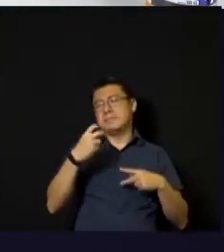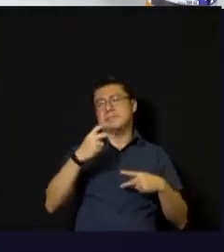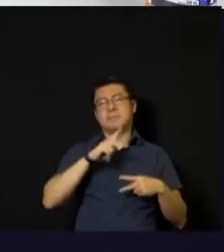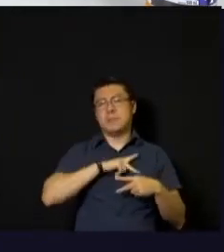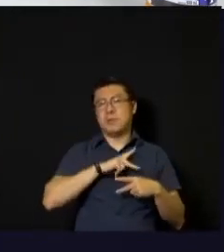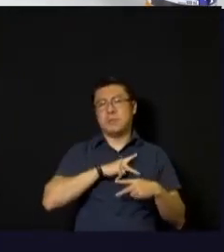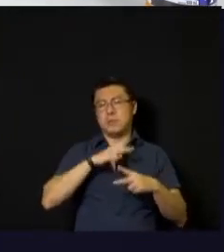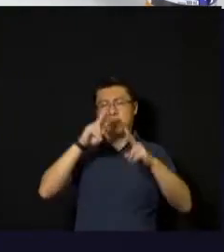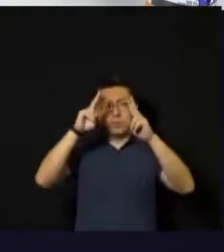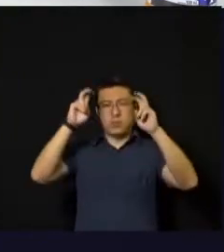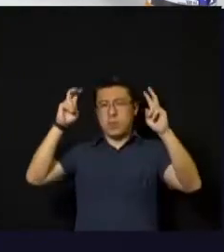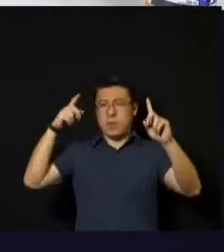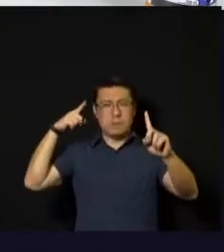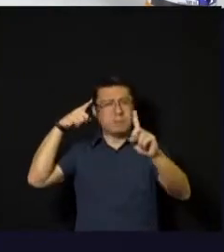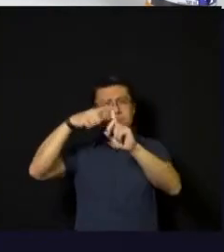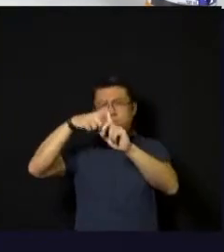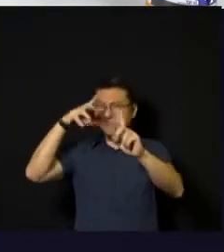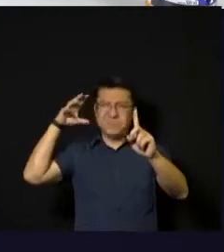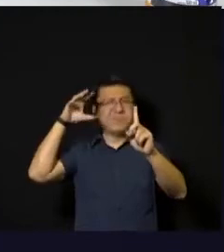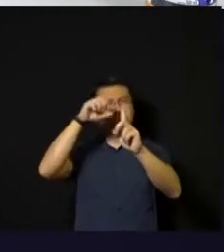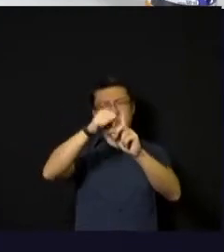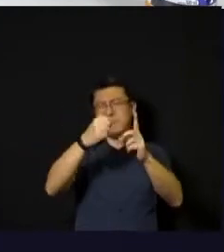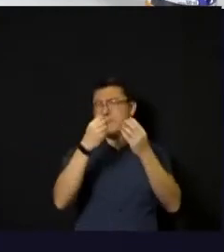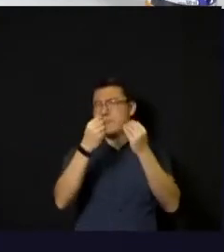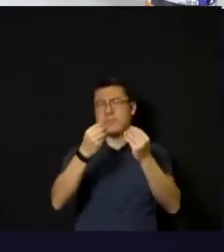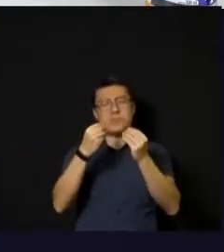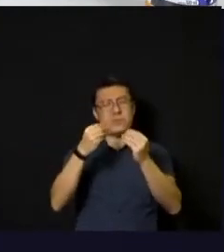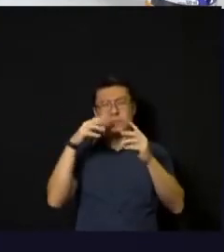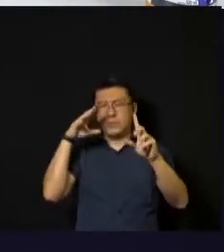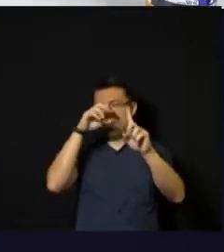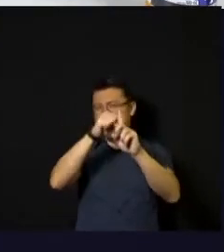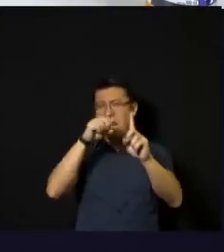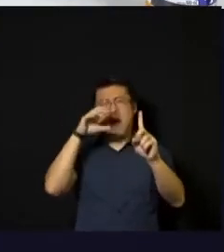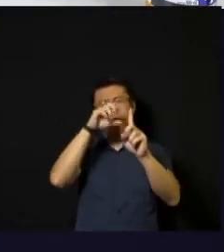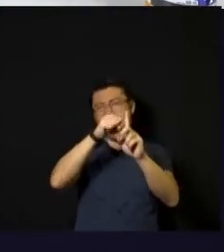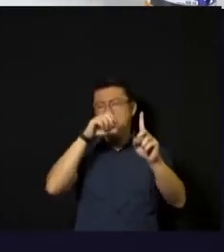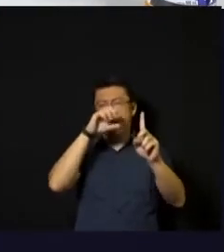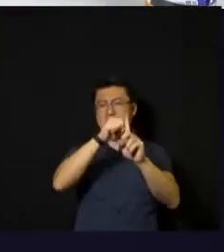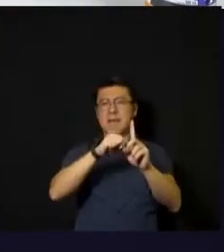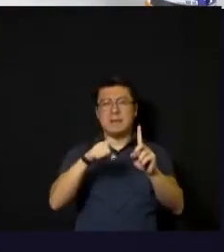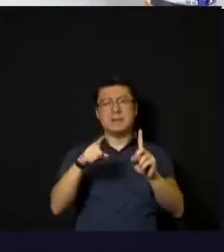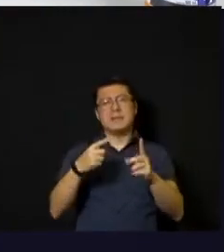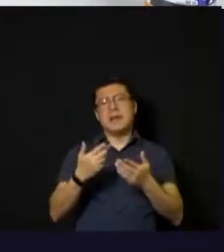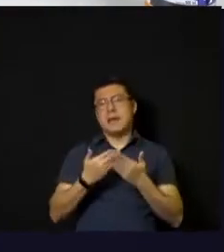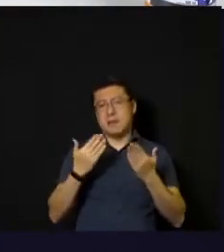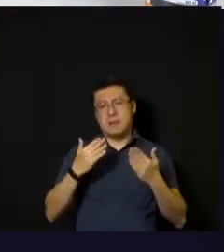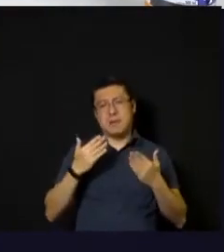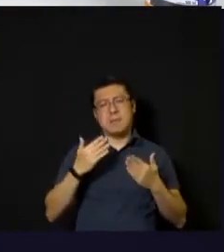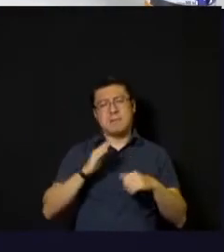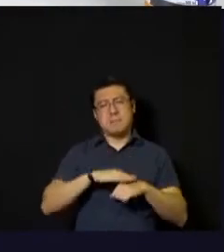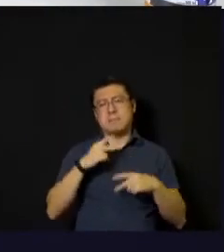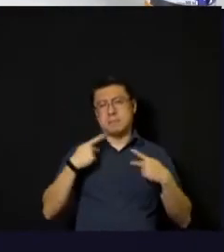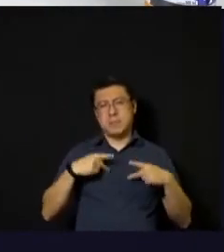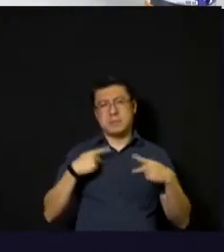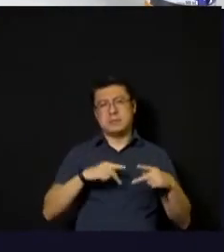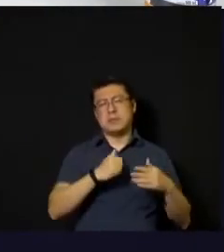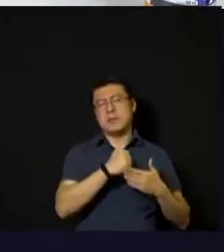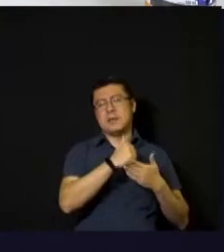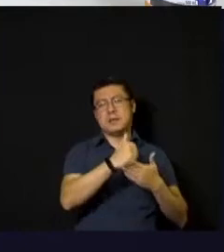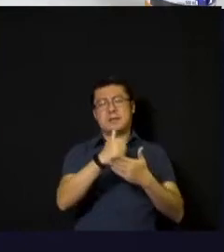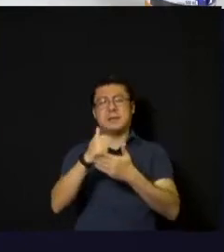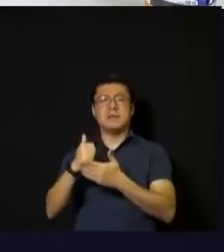fulfill many, and we have many more. And the work that we need to do is help more people so that those dreams will